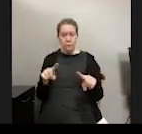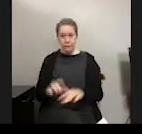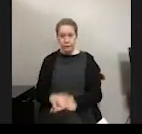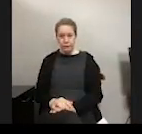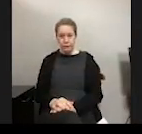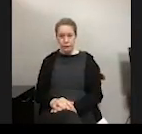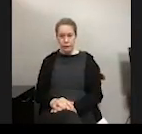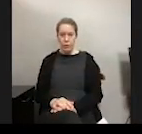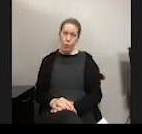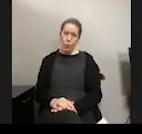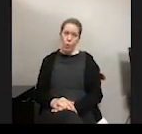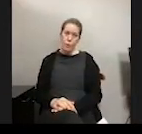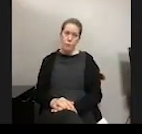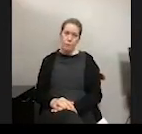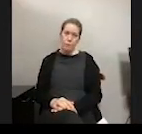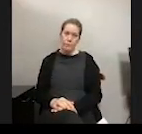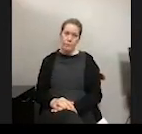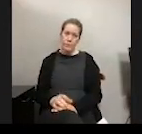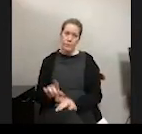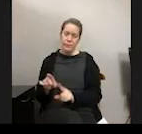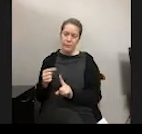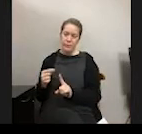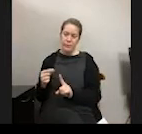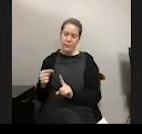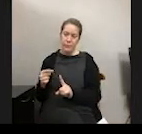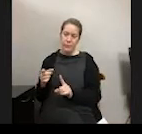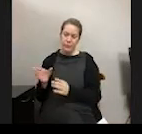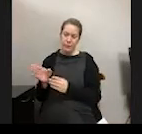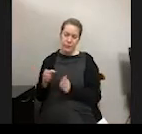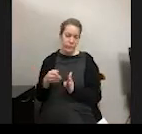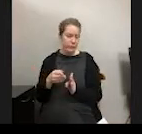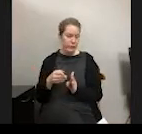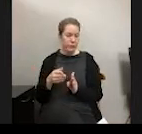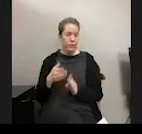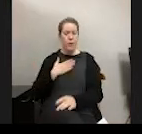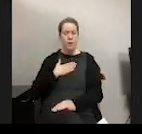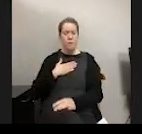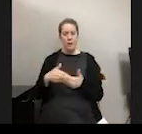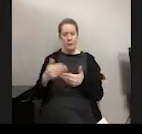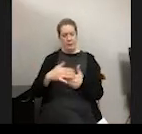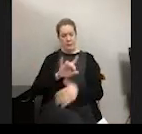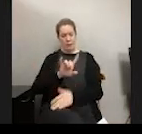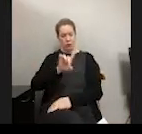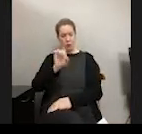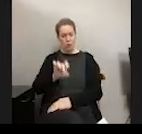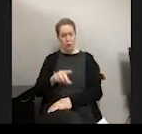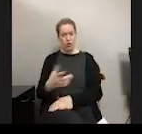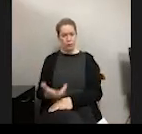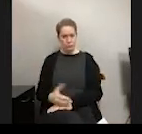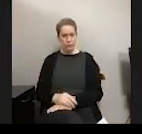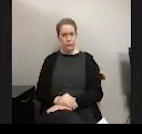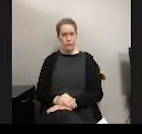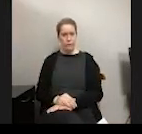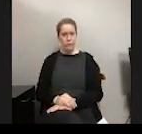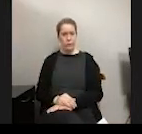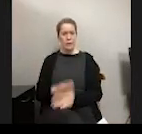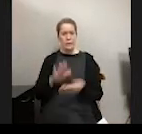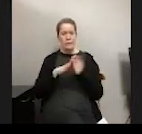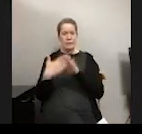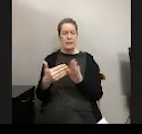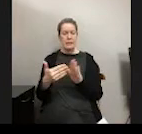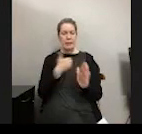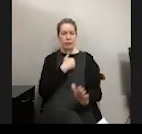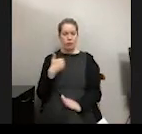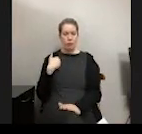So sort of switching direction of now, my next question is, how will the city of Toronto address its